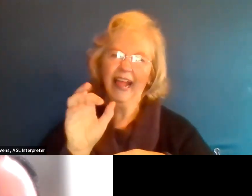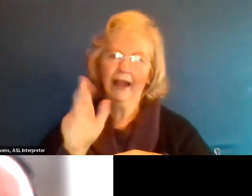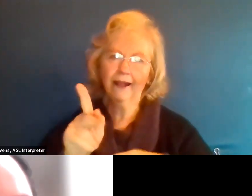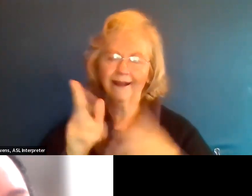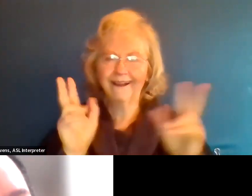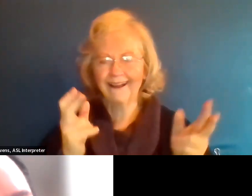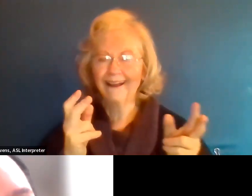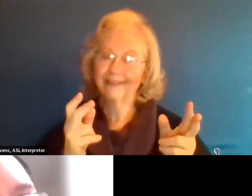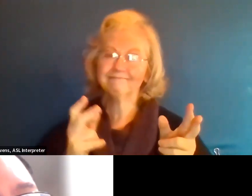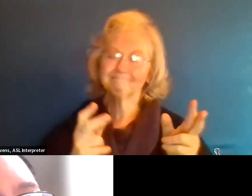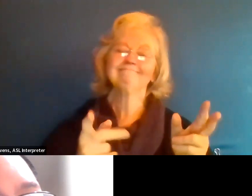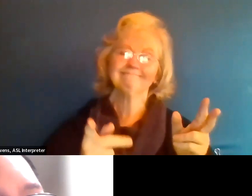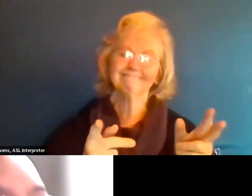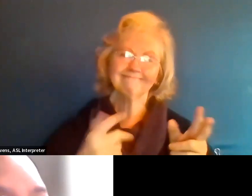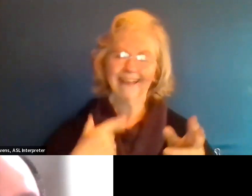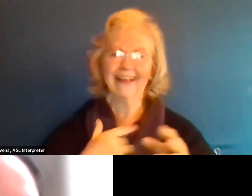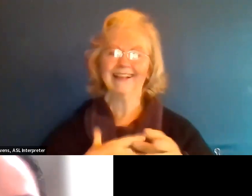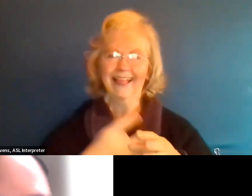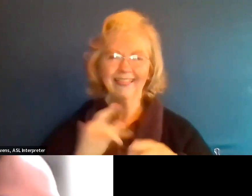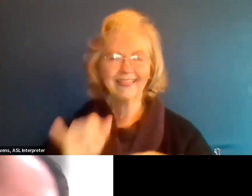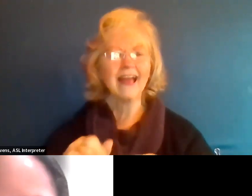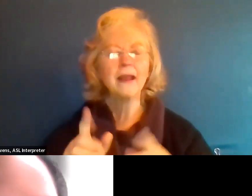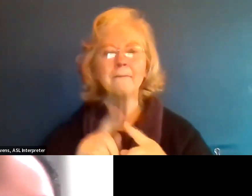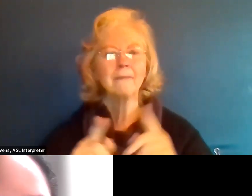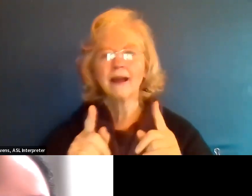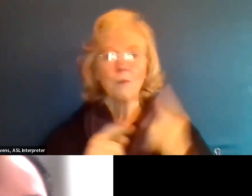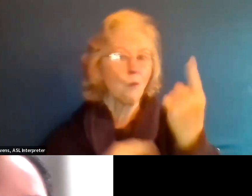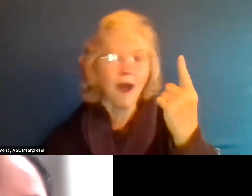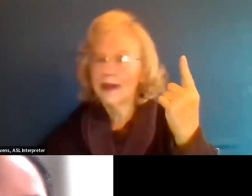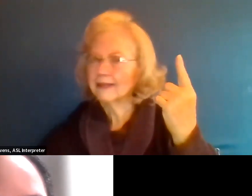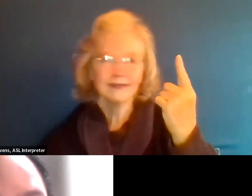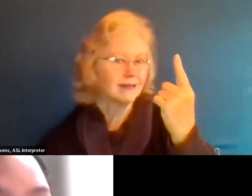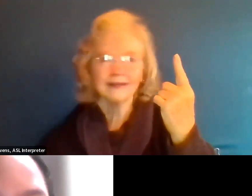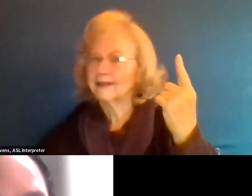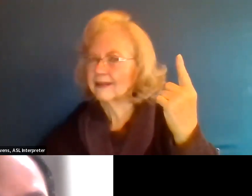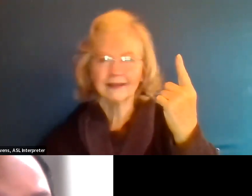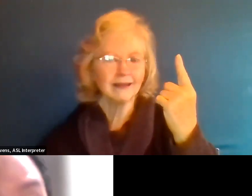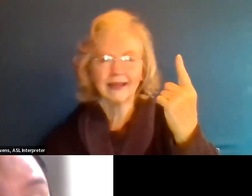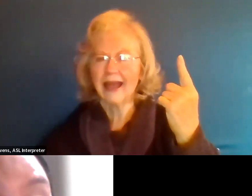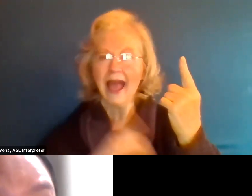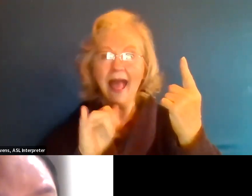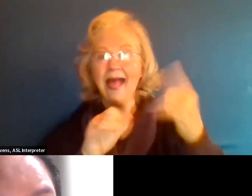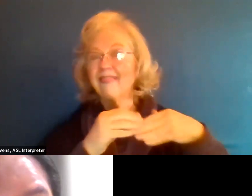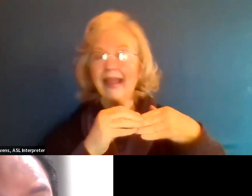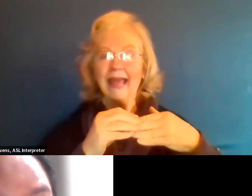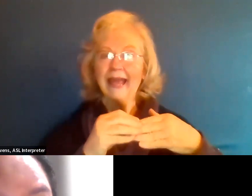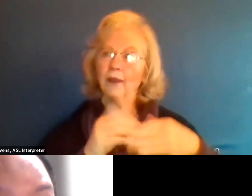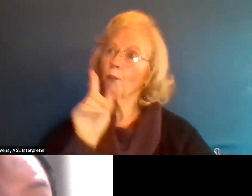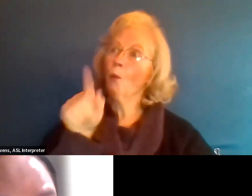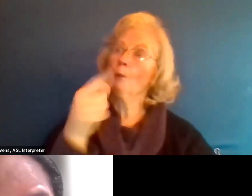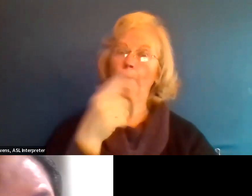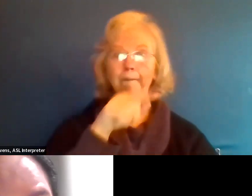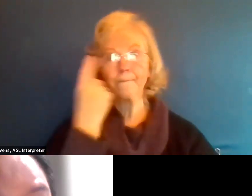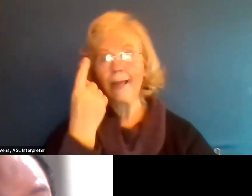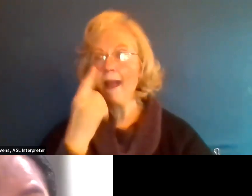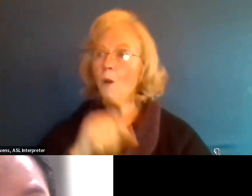kind of speaking to me, but that you can't just have one person, you know, and the leader of that can't be the one Black person or the one South